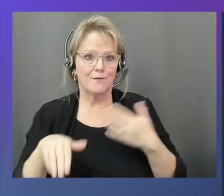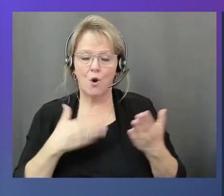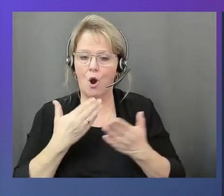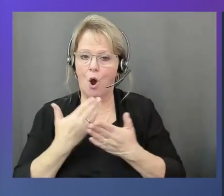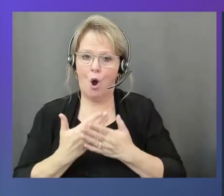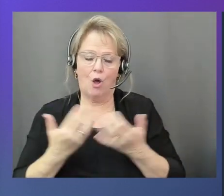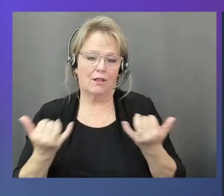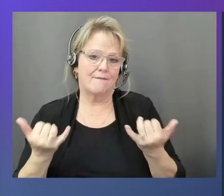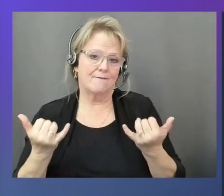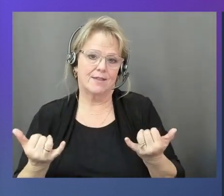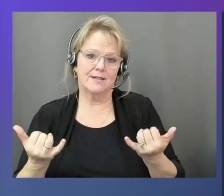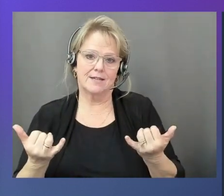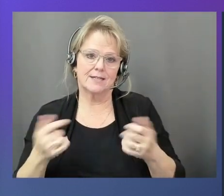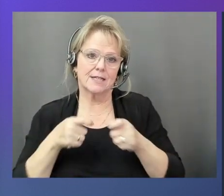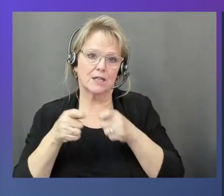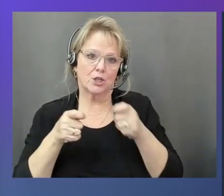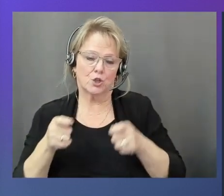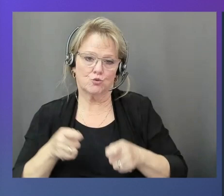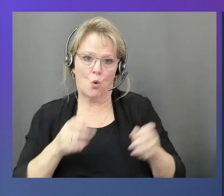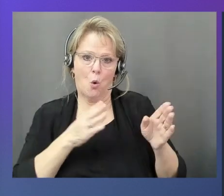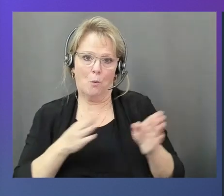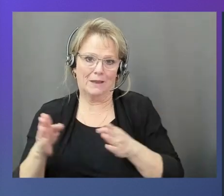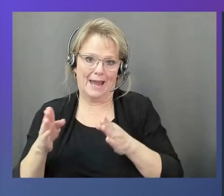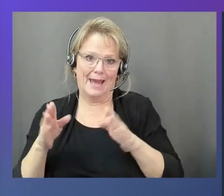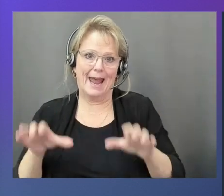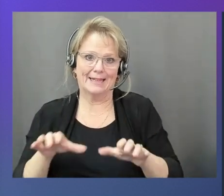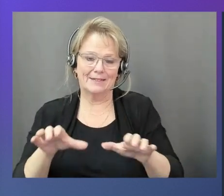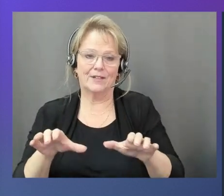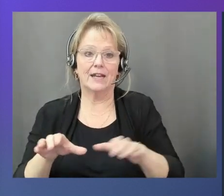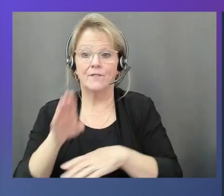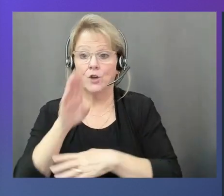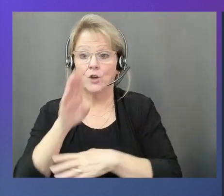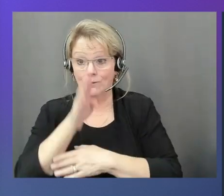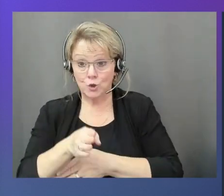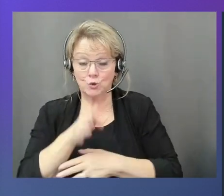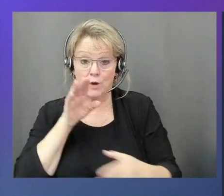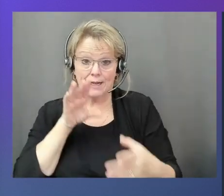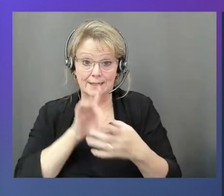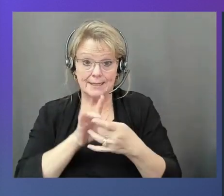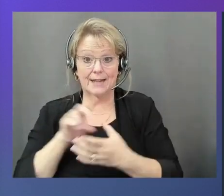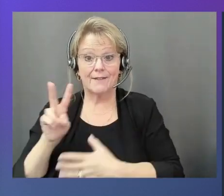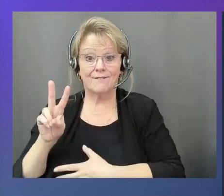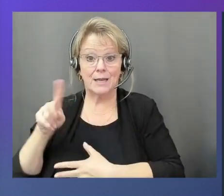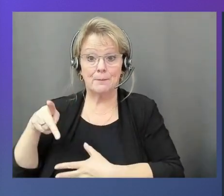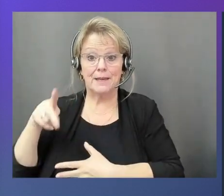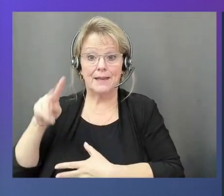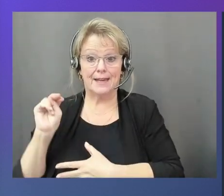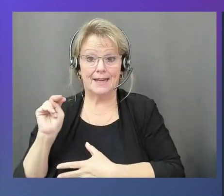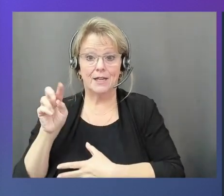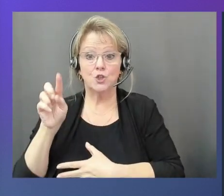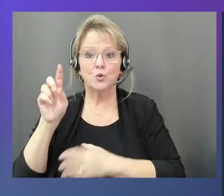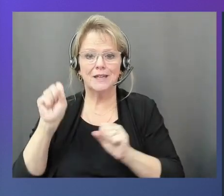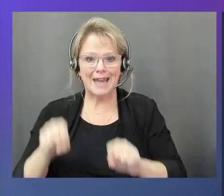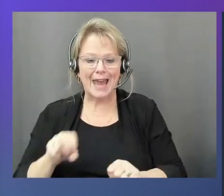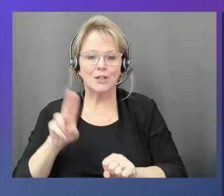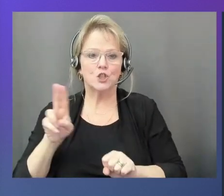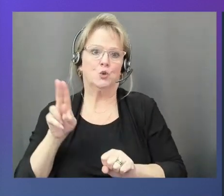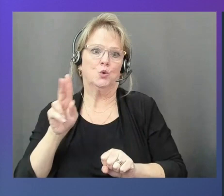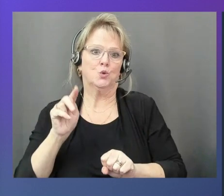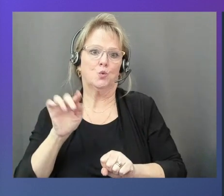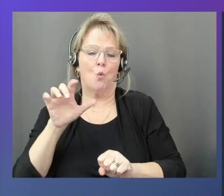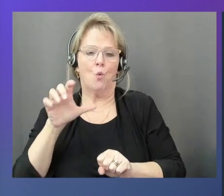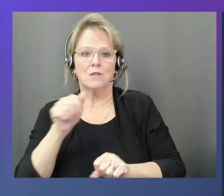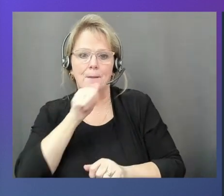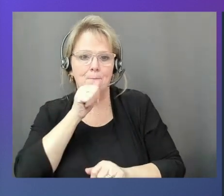this control plane activity. If you have Direct Connect, if you have a VPN, you can use tools like Private Link to